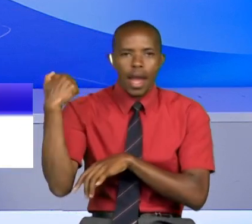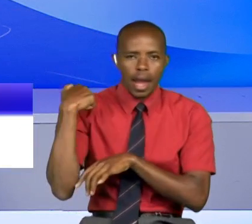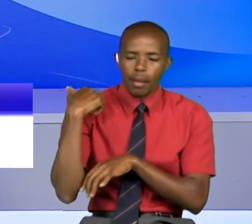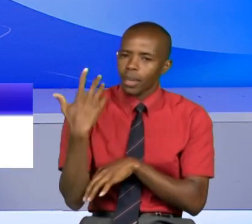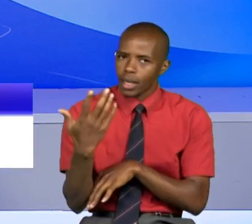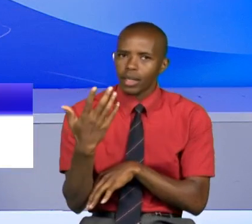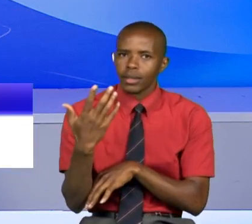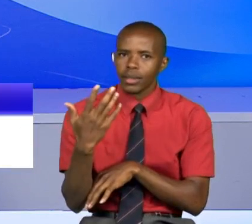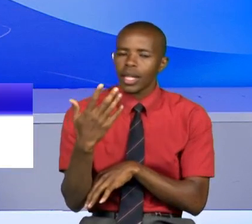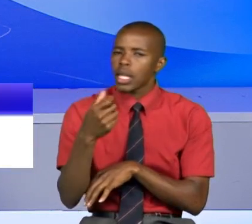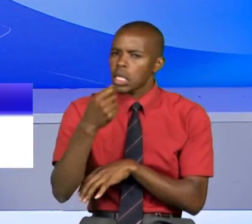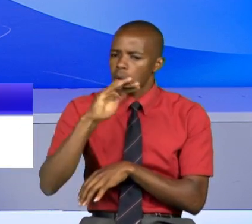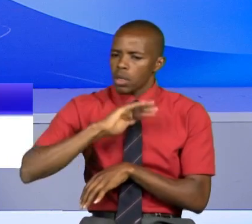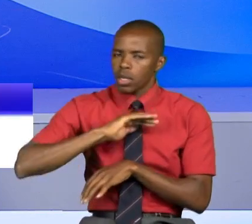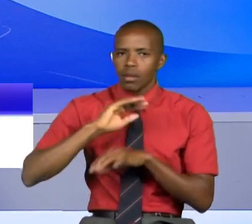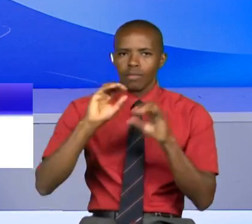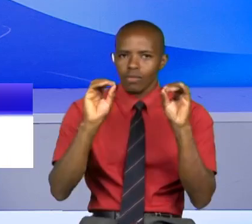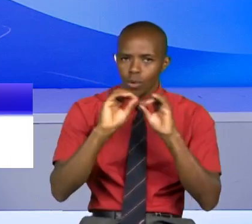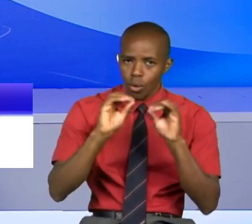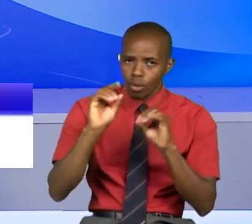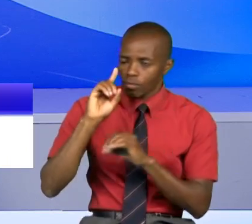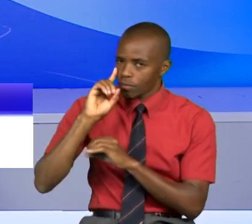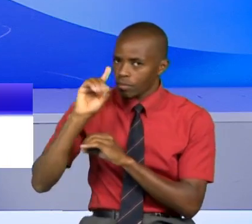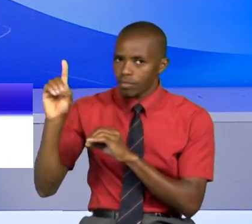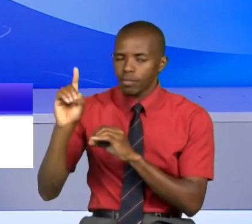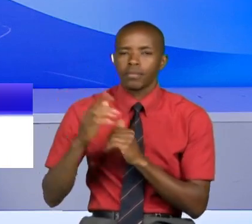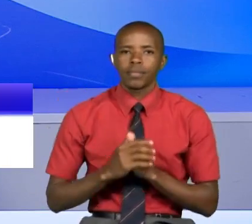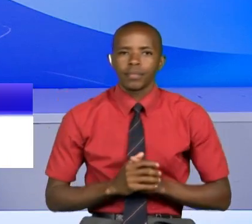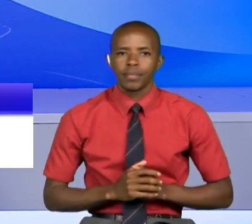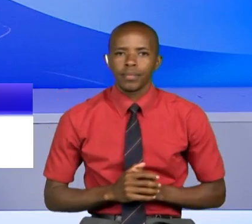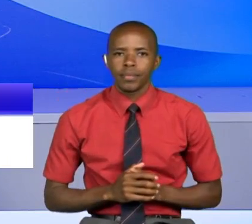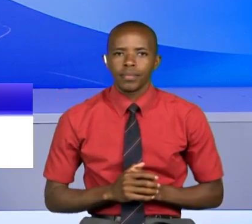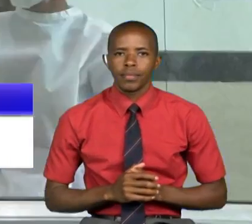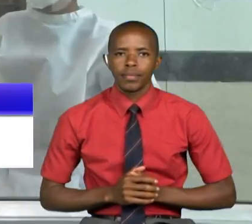despite the looming shortage of the virus. Daniel Karuki with the full details.